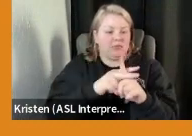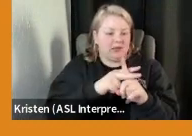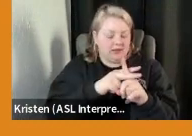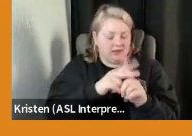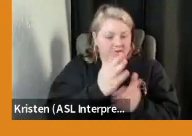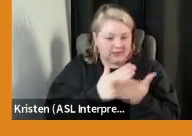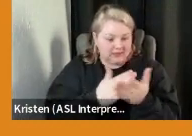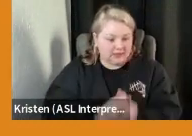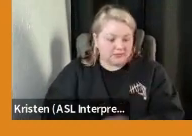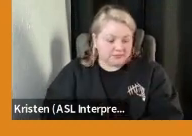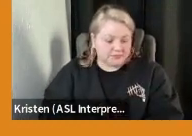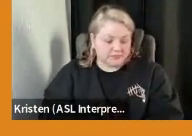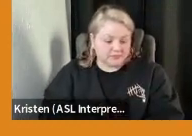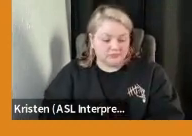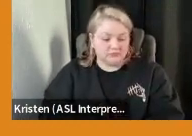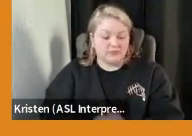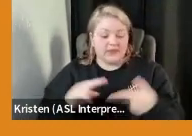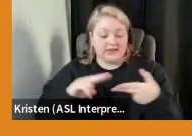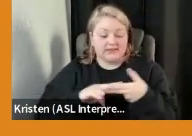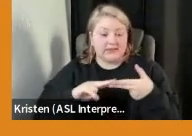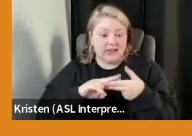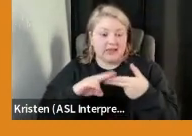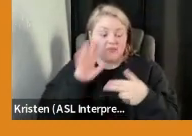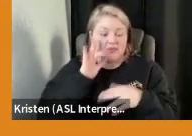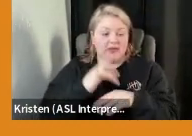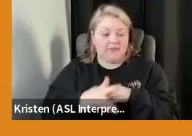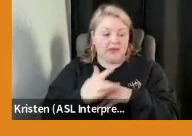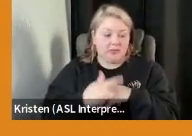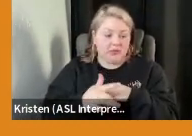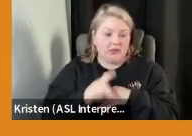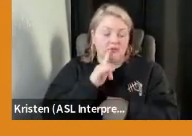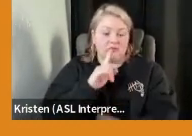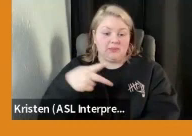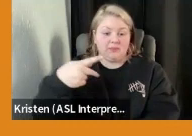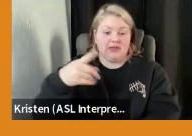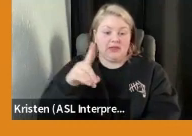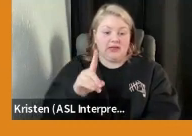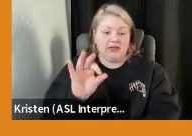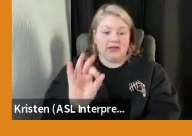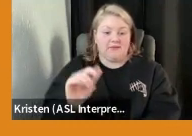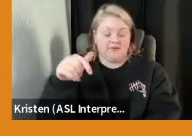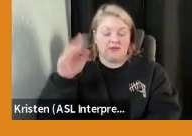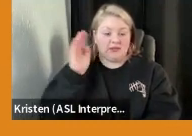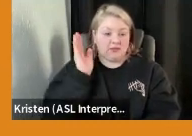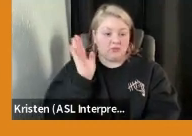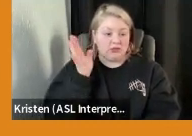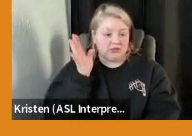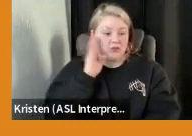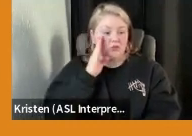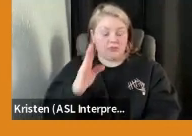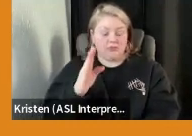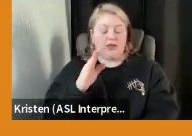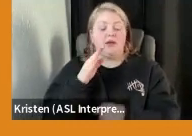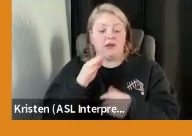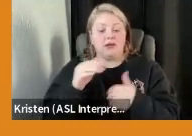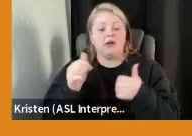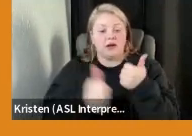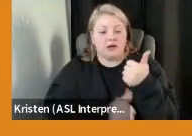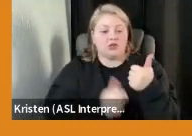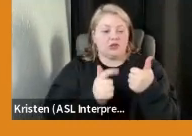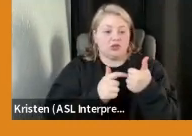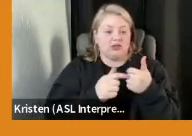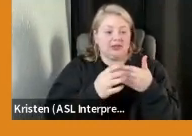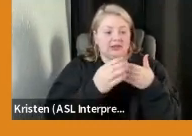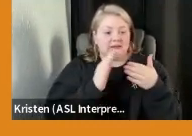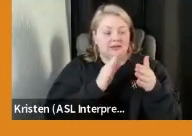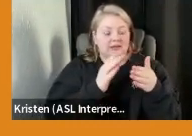And same with the slide deck. A slide deck will also be, the PDF of this presentation will also be available on our guidelines under that how to apply